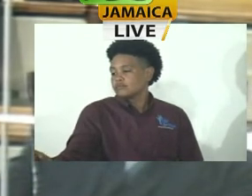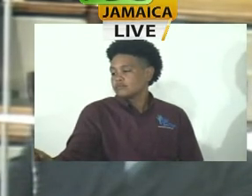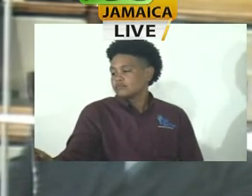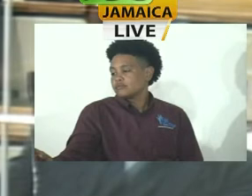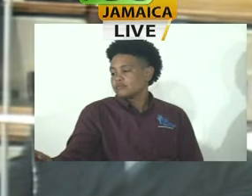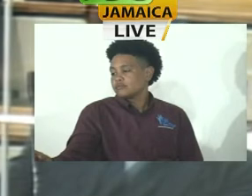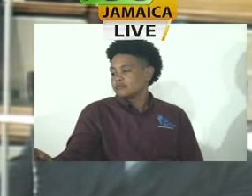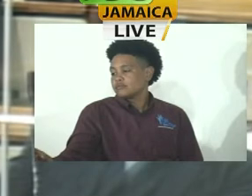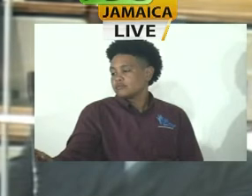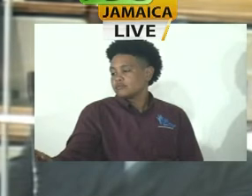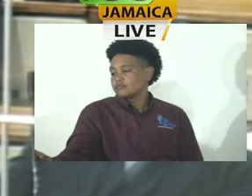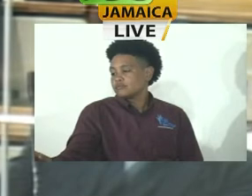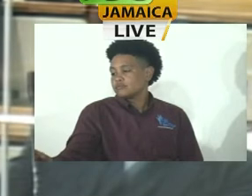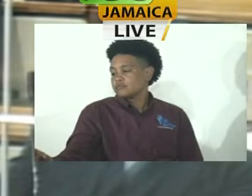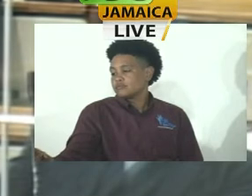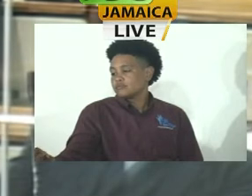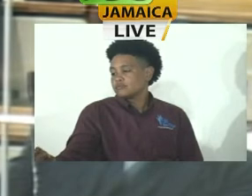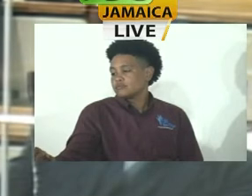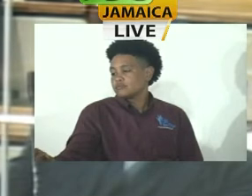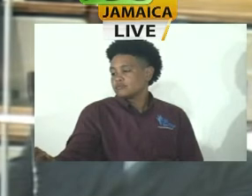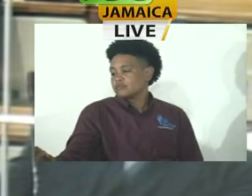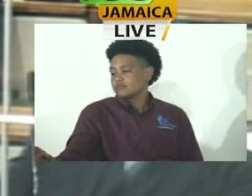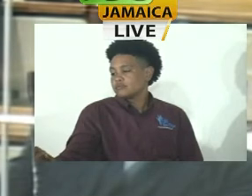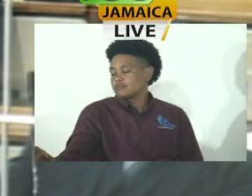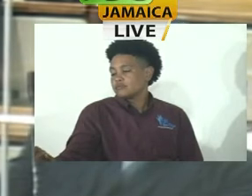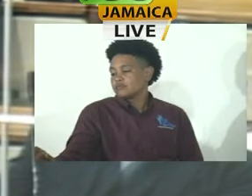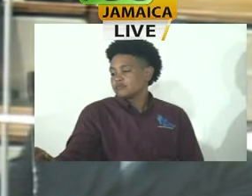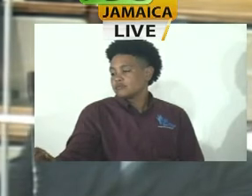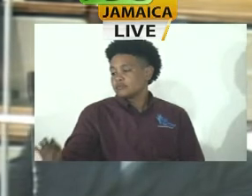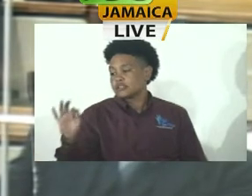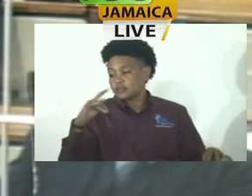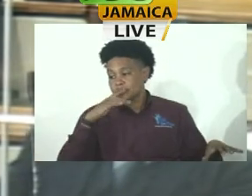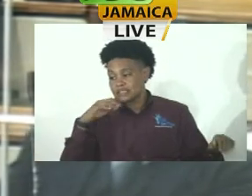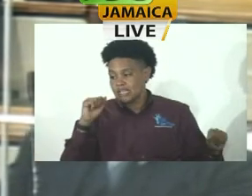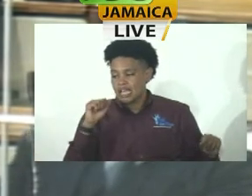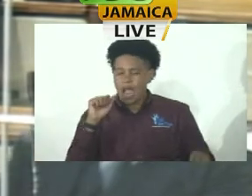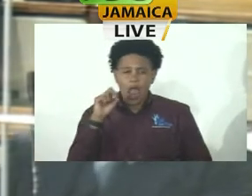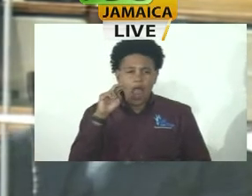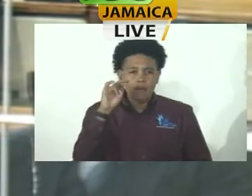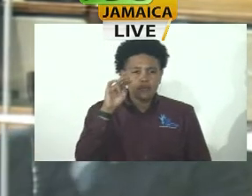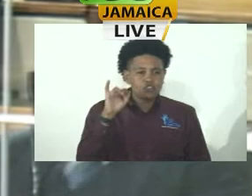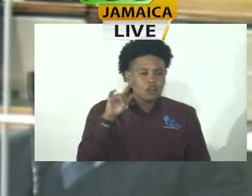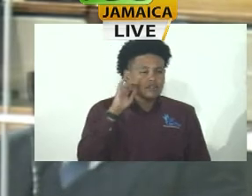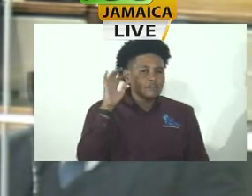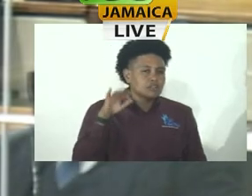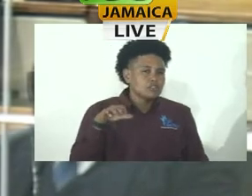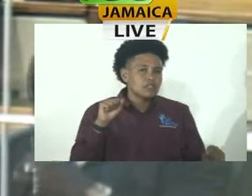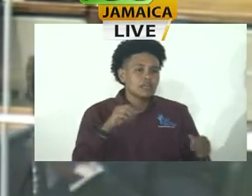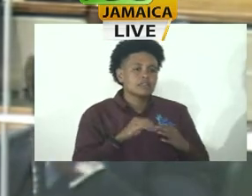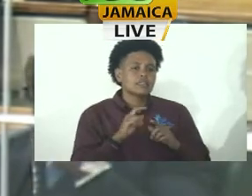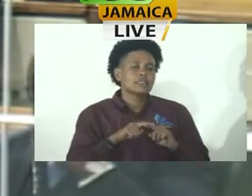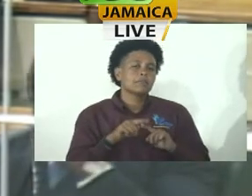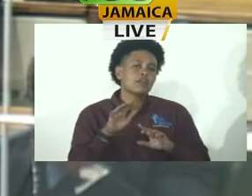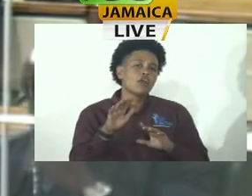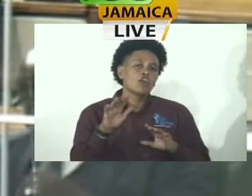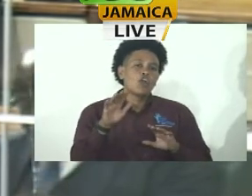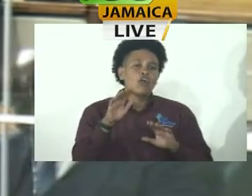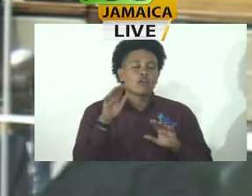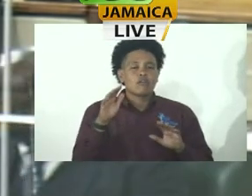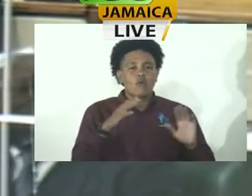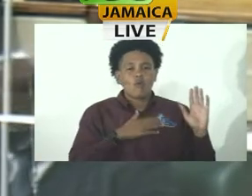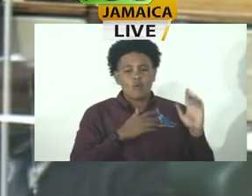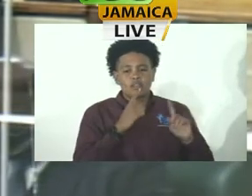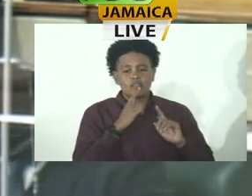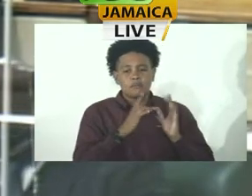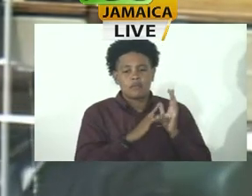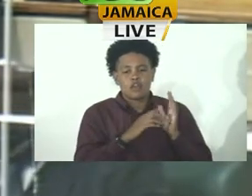the the the your hippocratic medical rules luckily in general we have avoided that and we